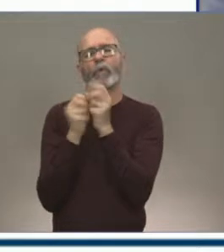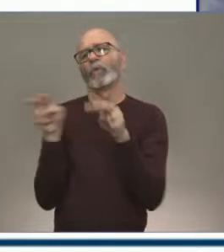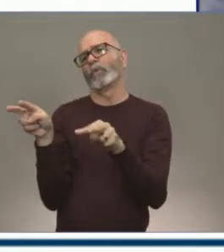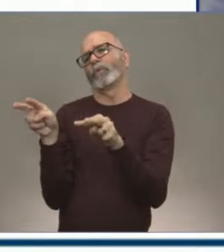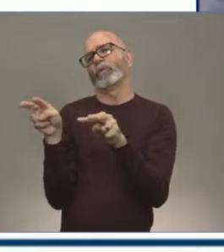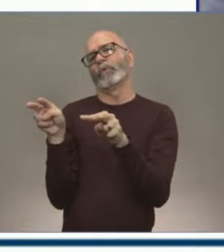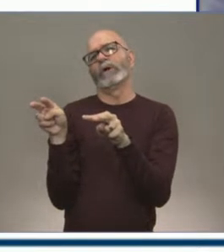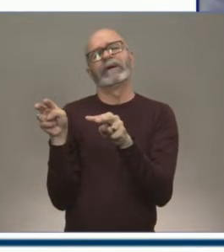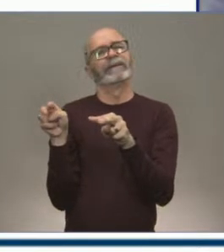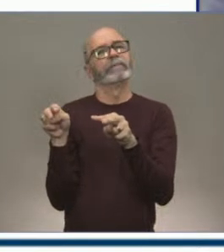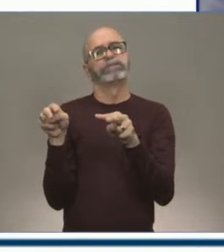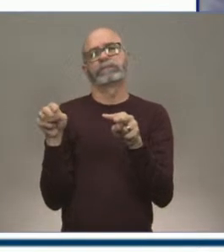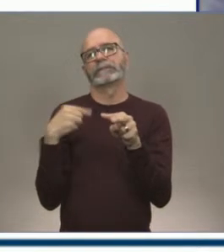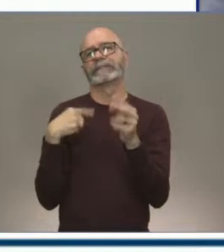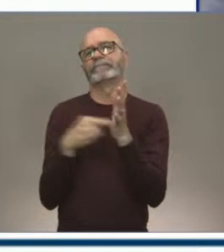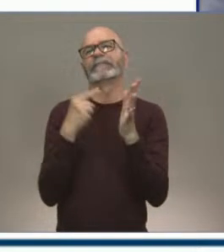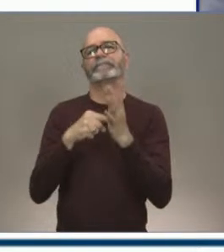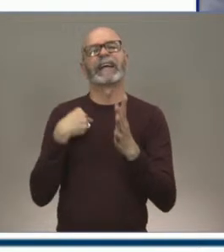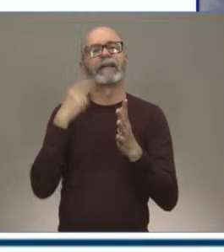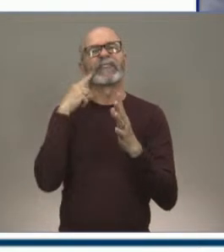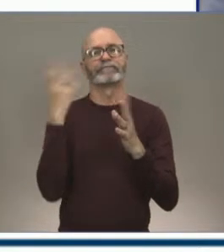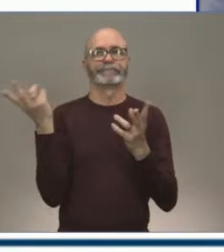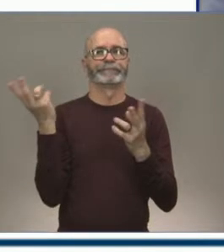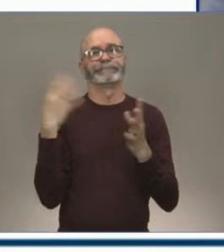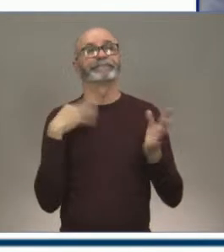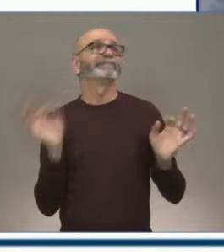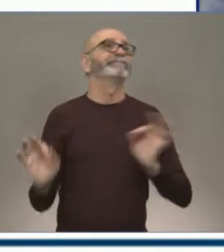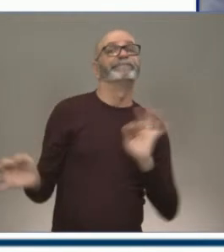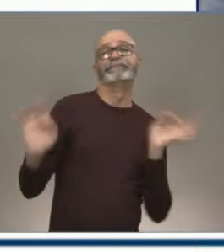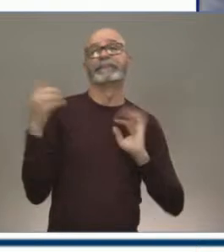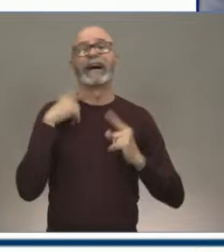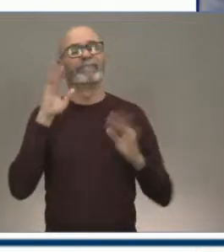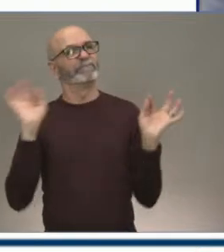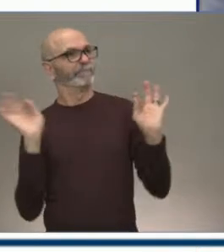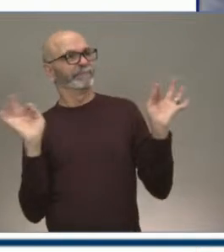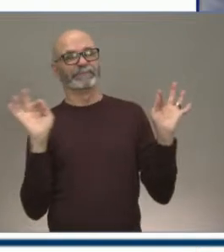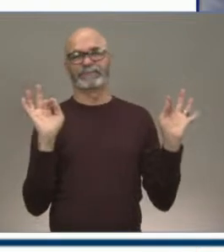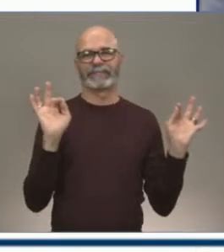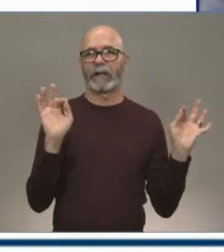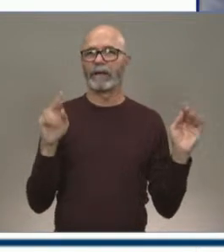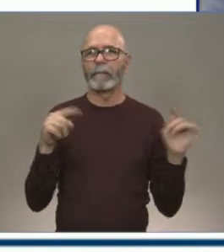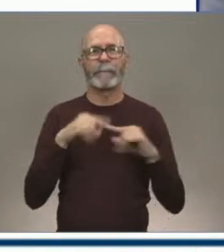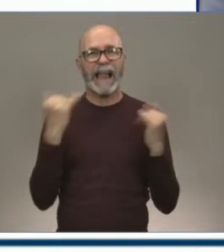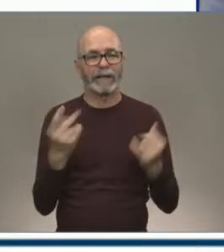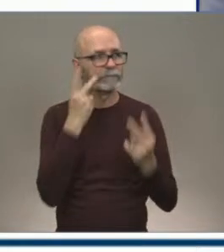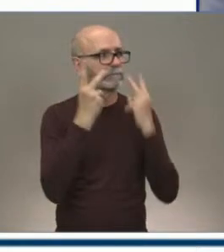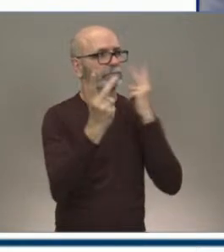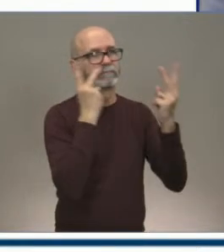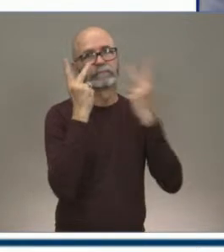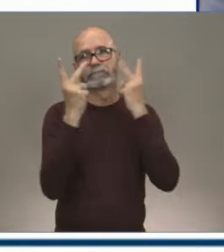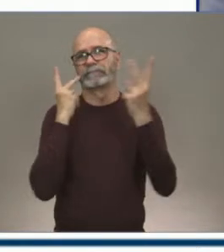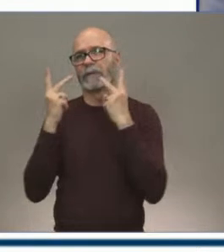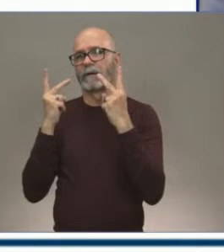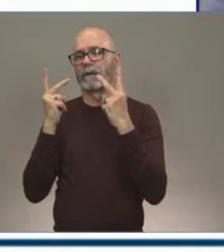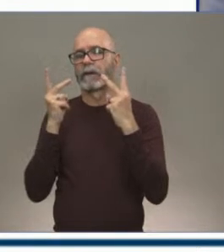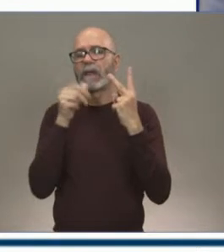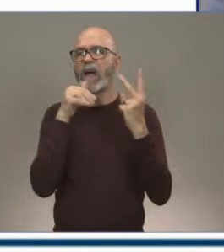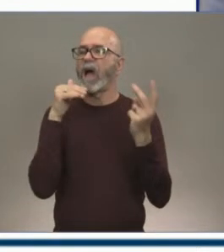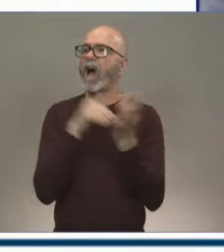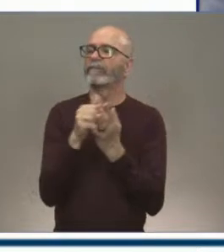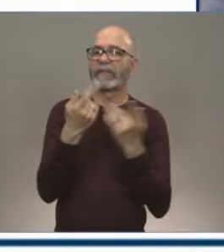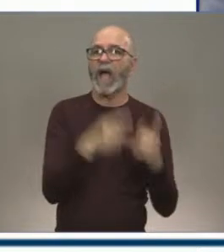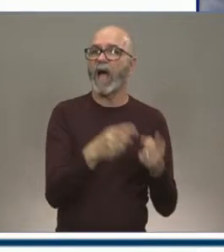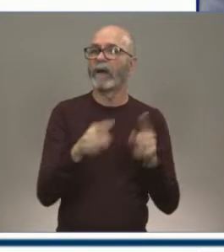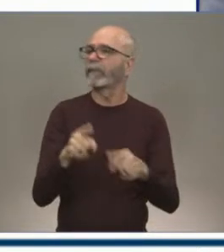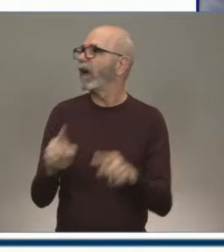in. We have beautiful scenery. We have magnificent views. We don't often